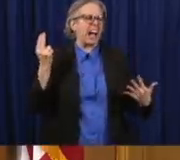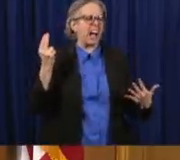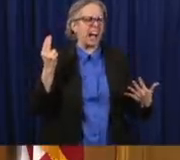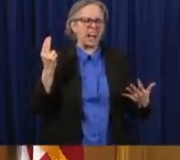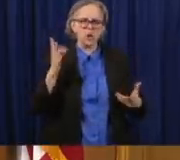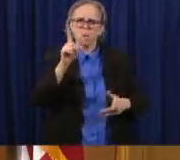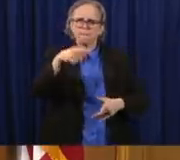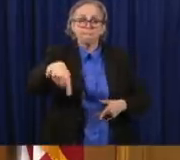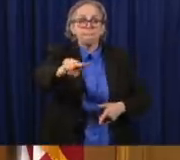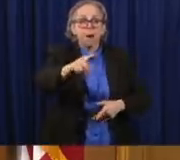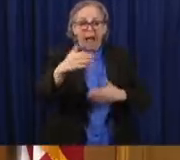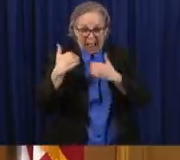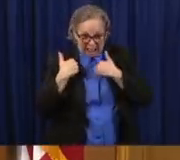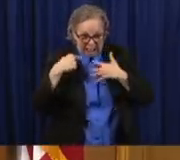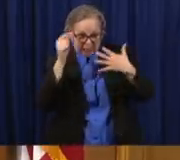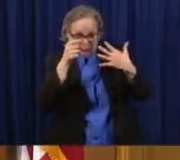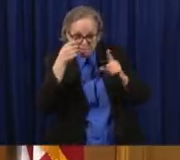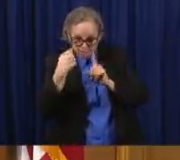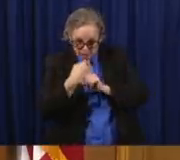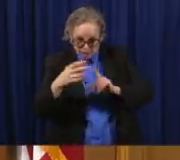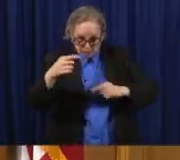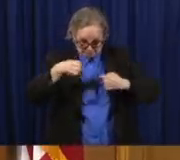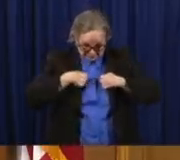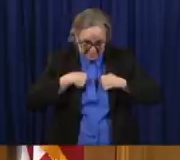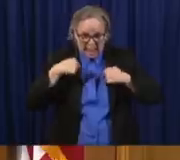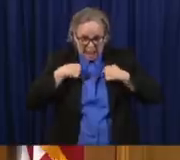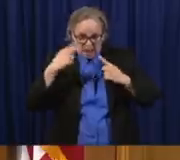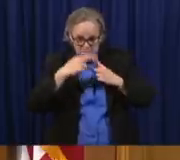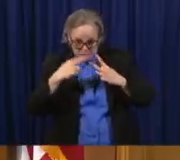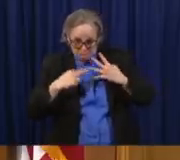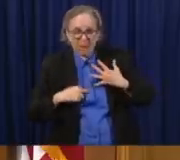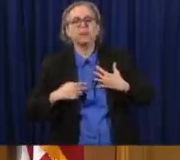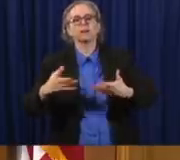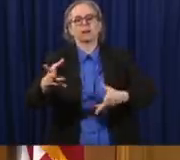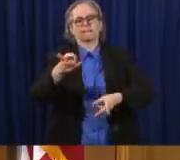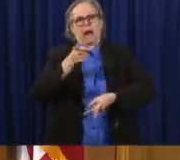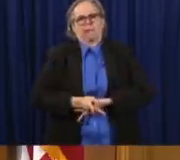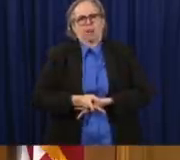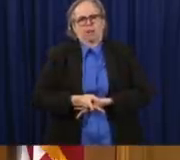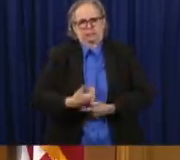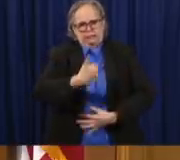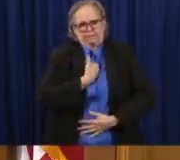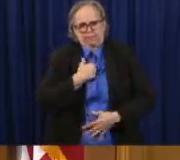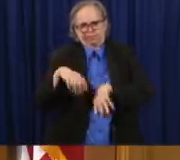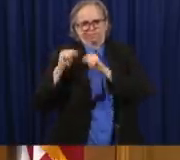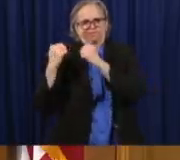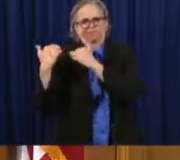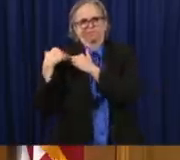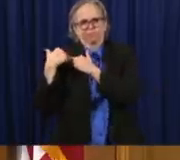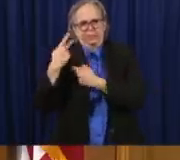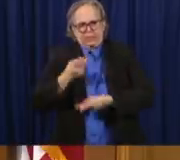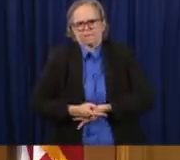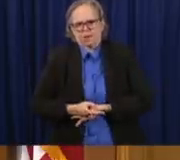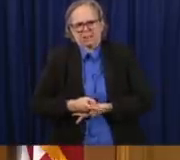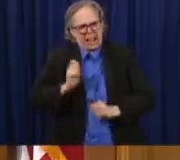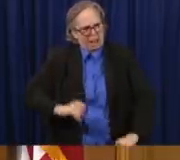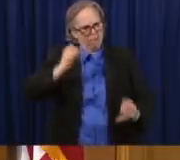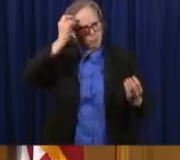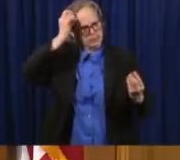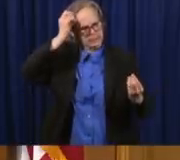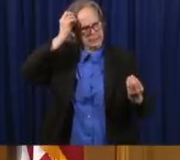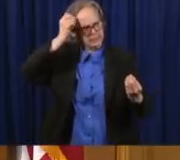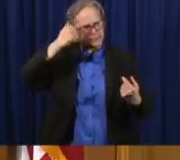exceedingly careful as they look at what they do and the decisions that they